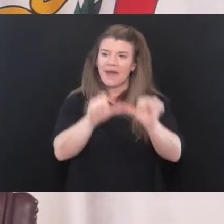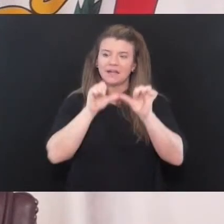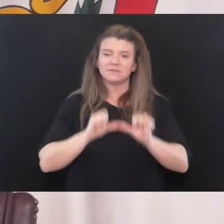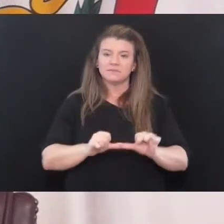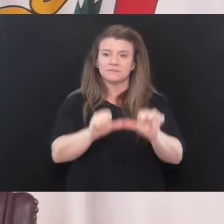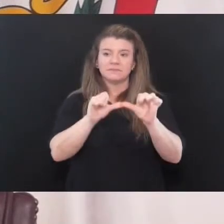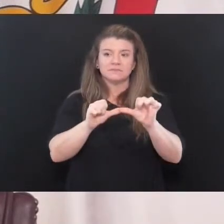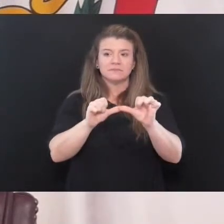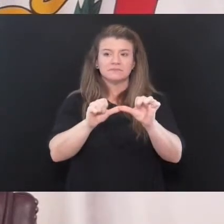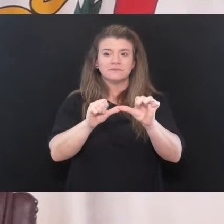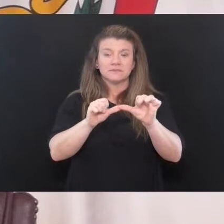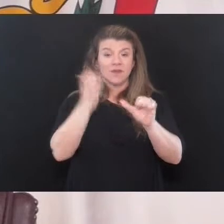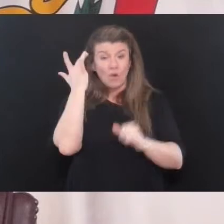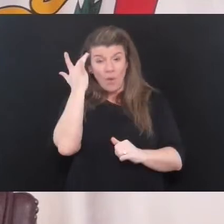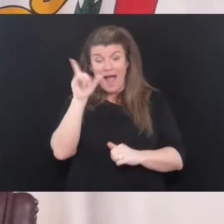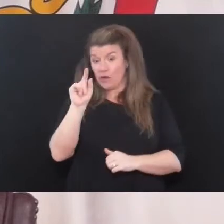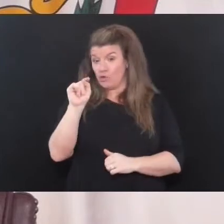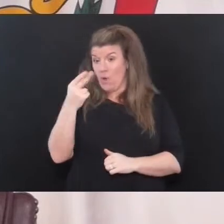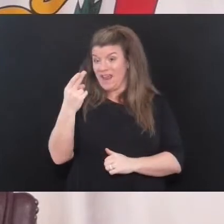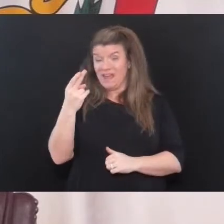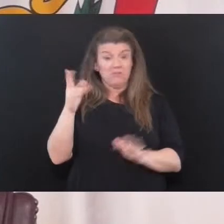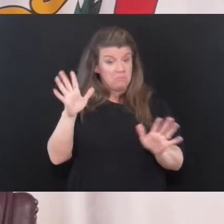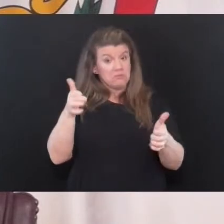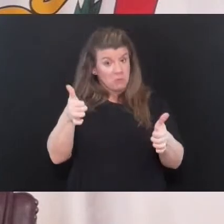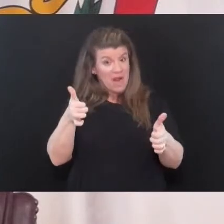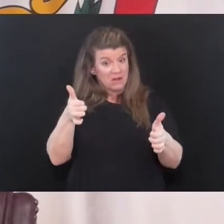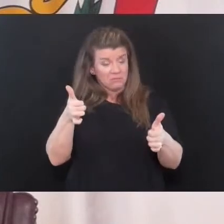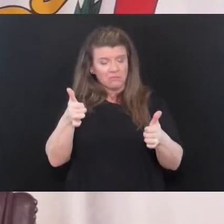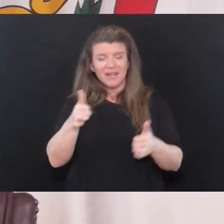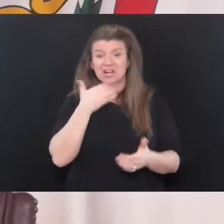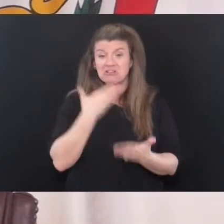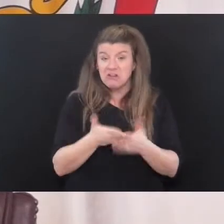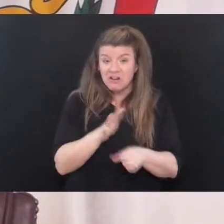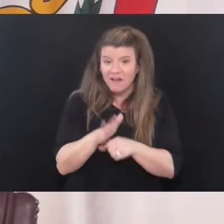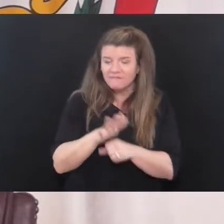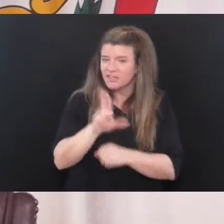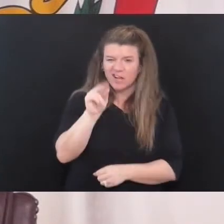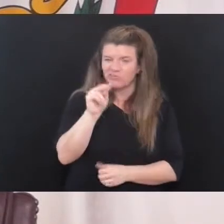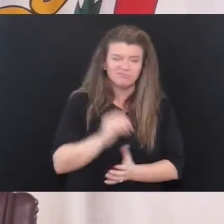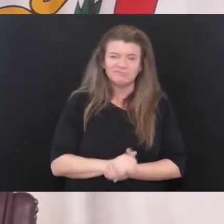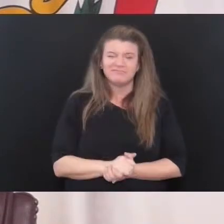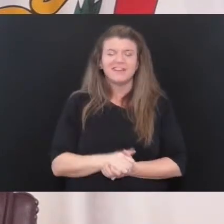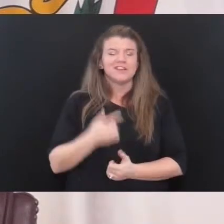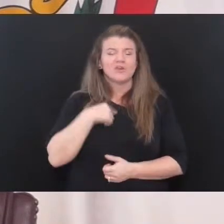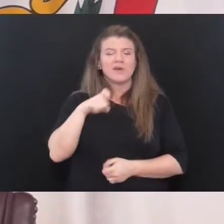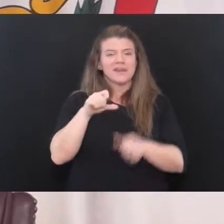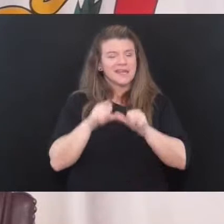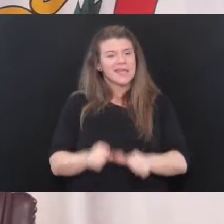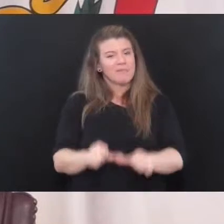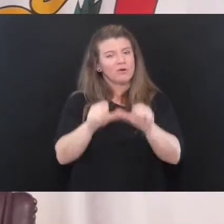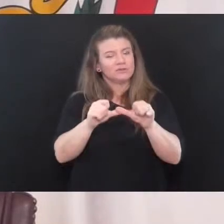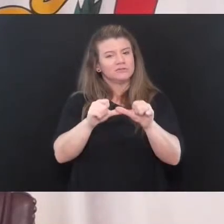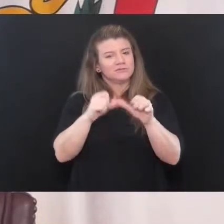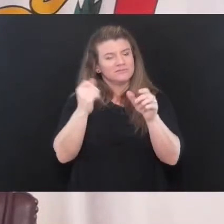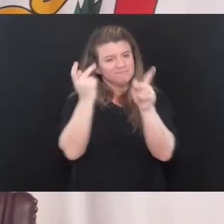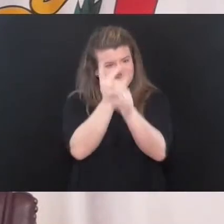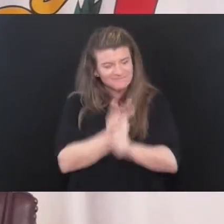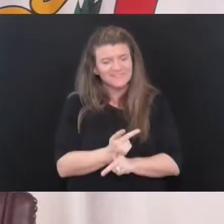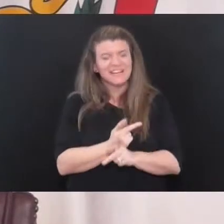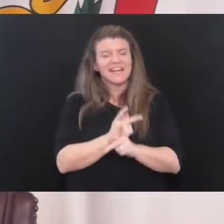because, 20th is great, but it's not good enough. And so we can just keep trying to